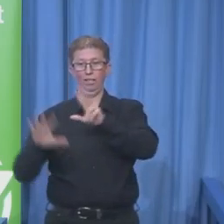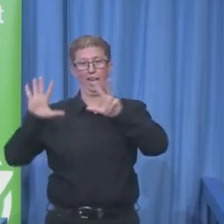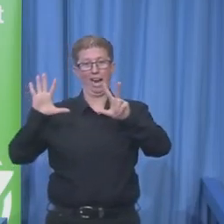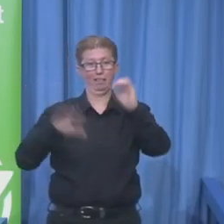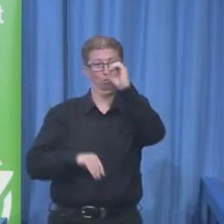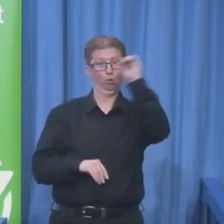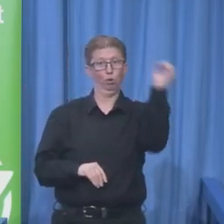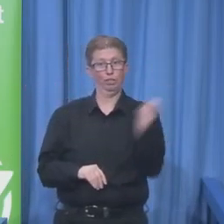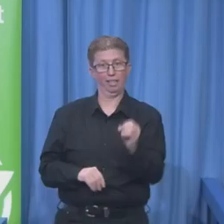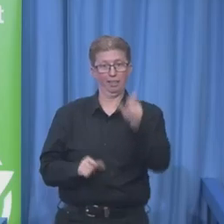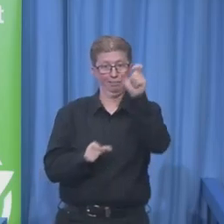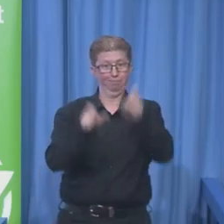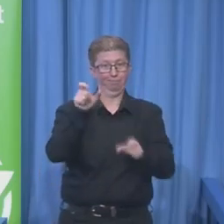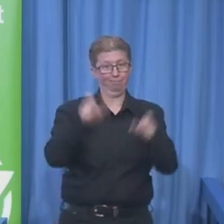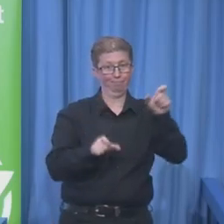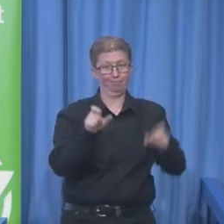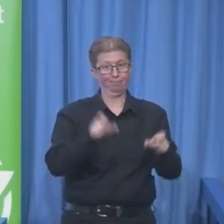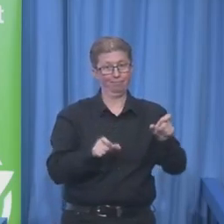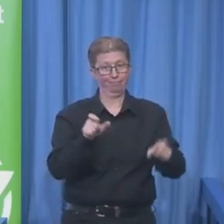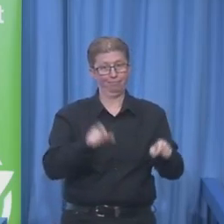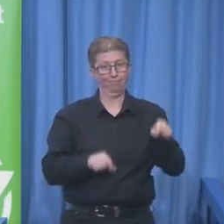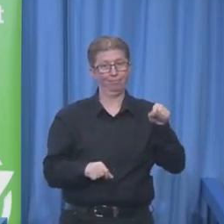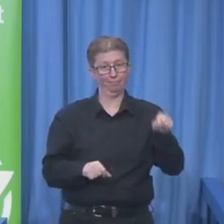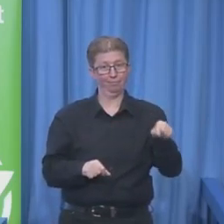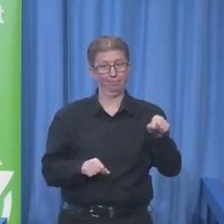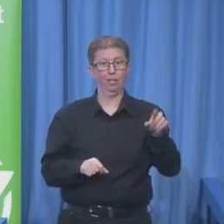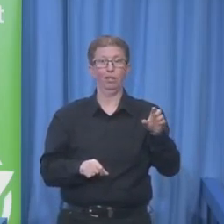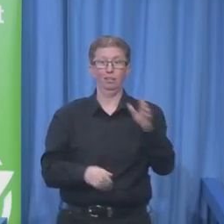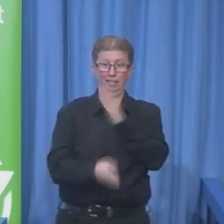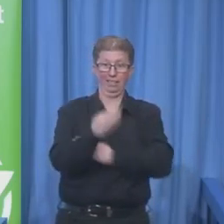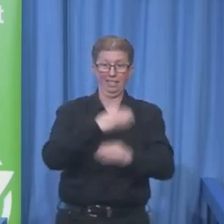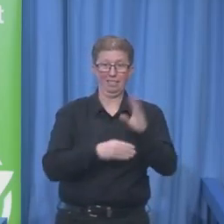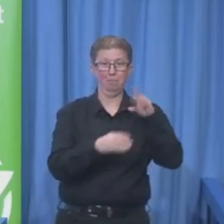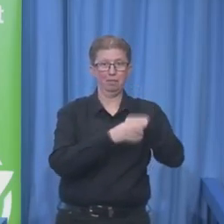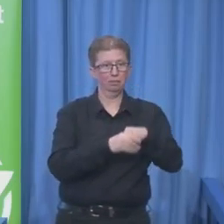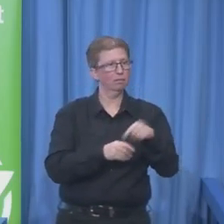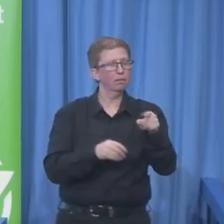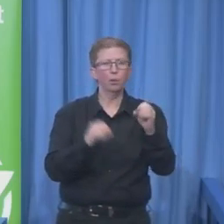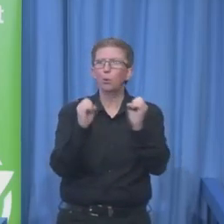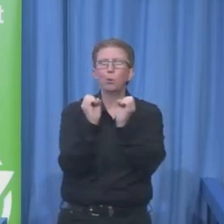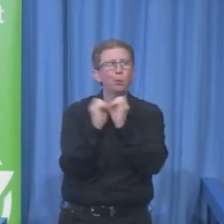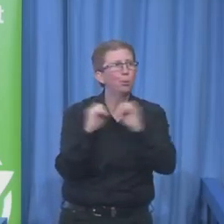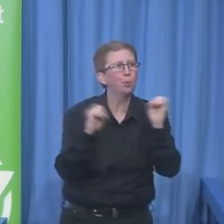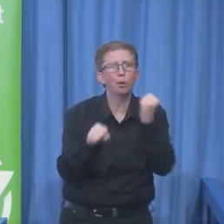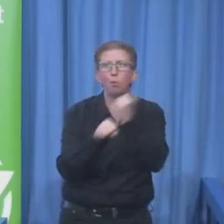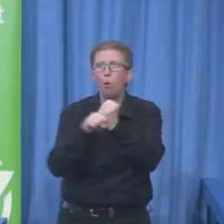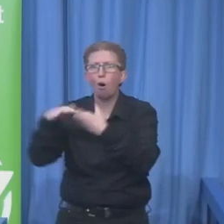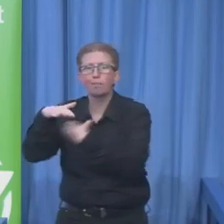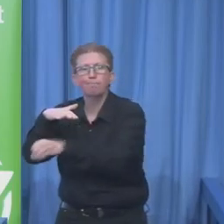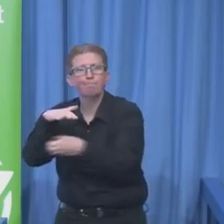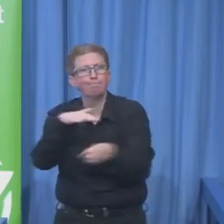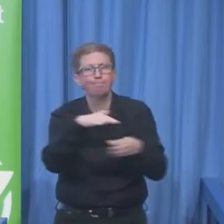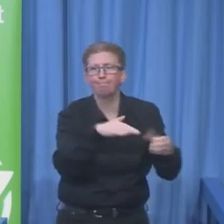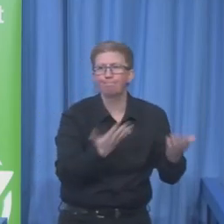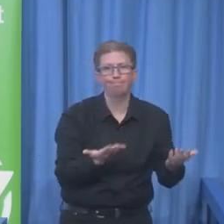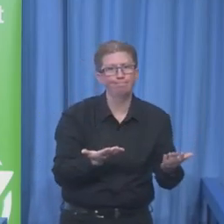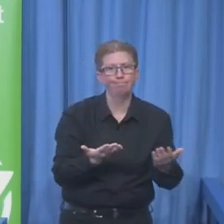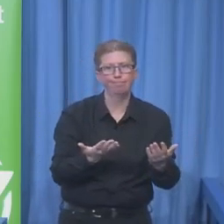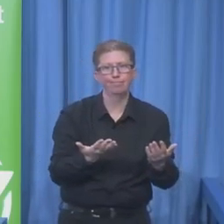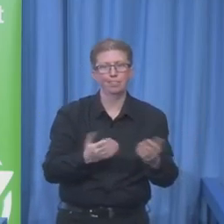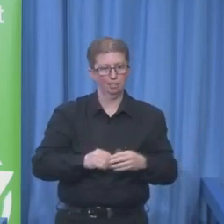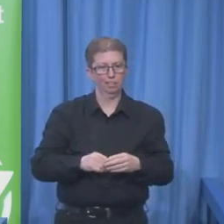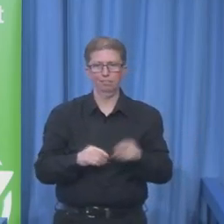disabilities, 18% are unemployed. In the comparison, only 9% of the average people